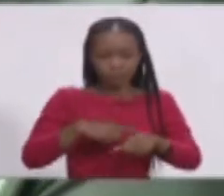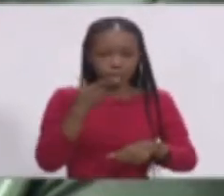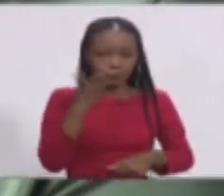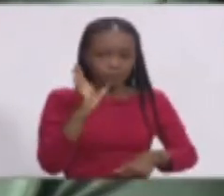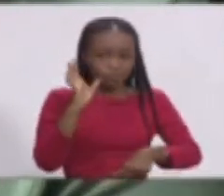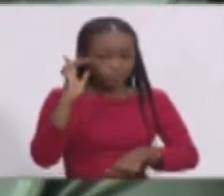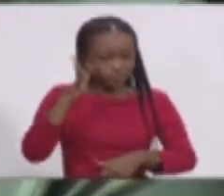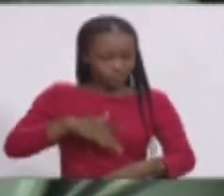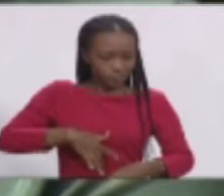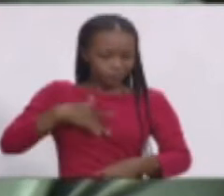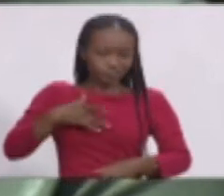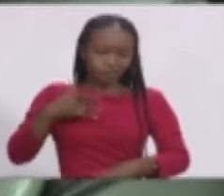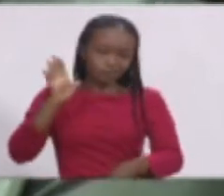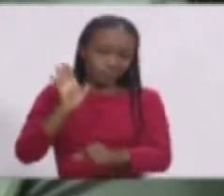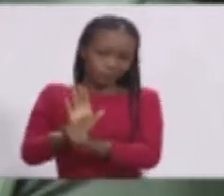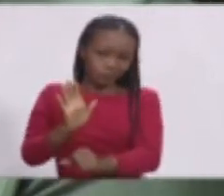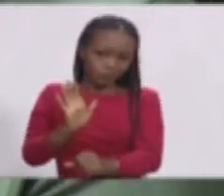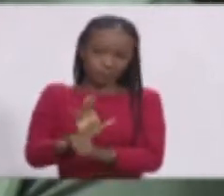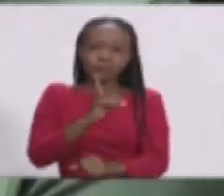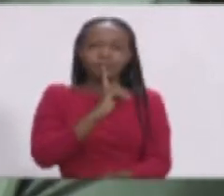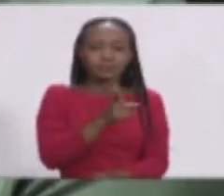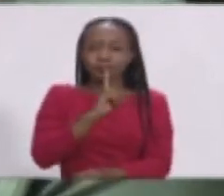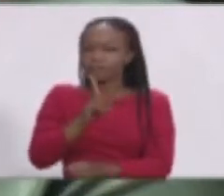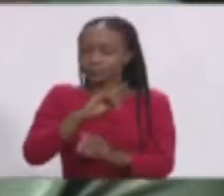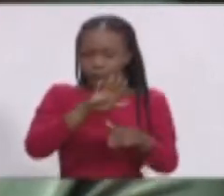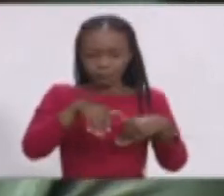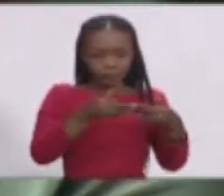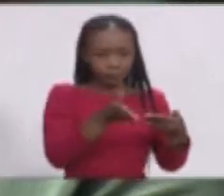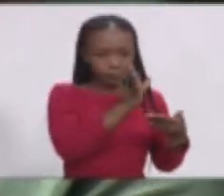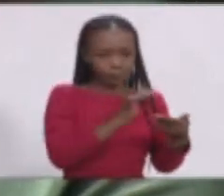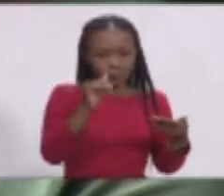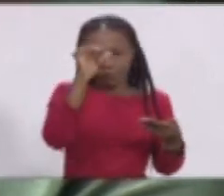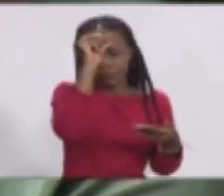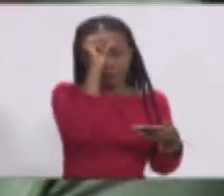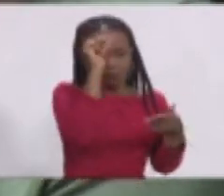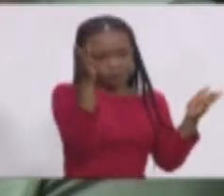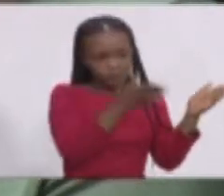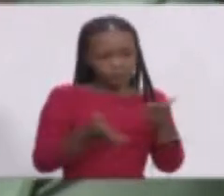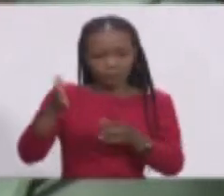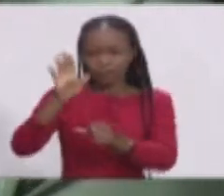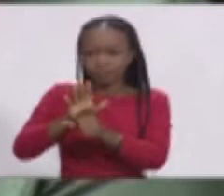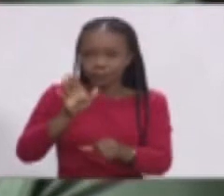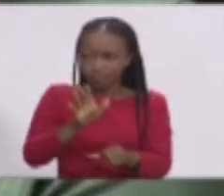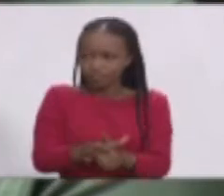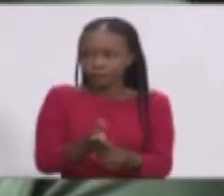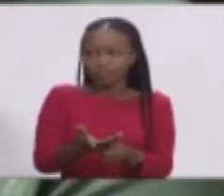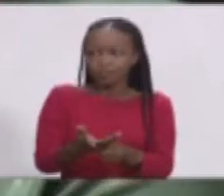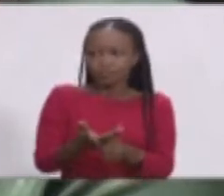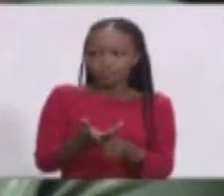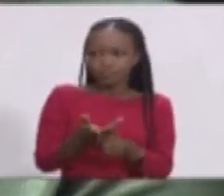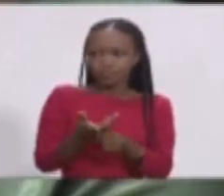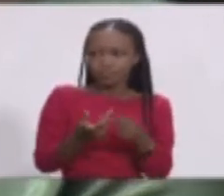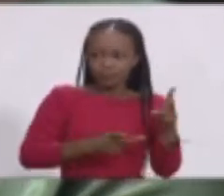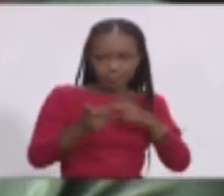do you feel fine? There's a lot of directives that have been given by the government, so many plans, again, in so that we fight